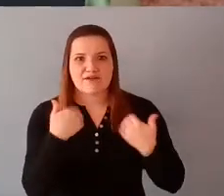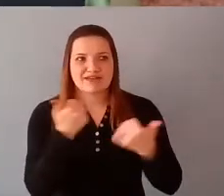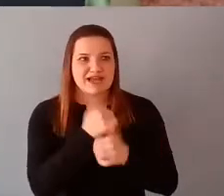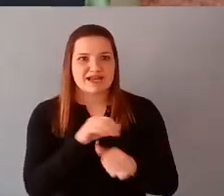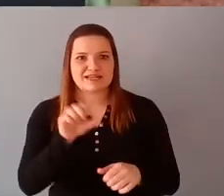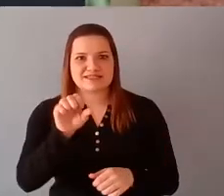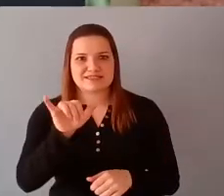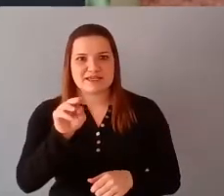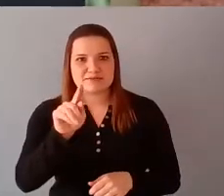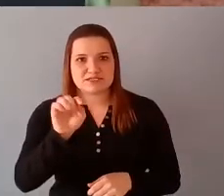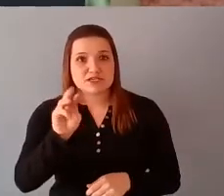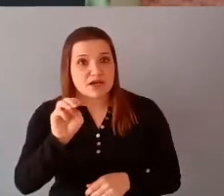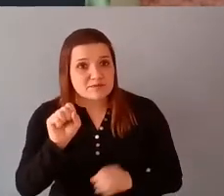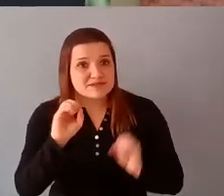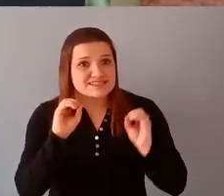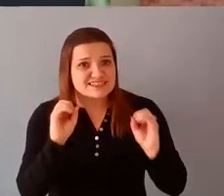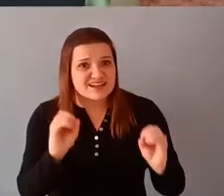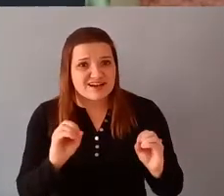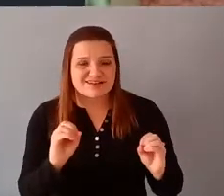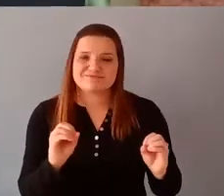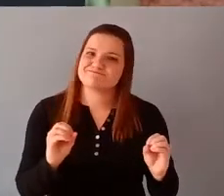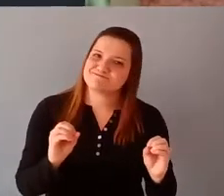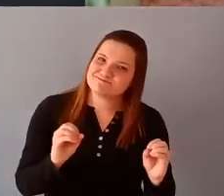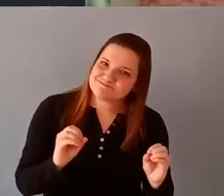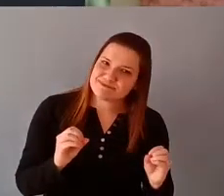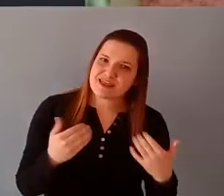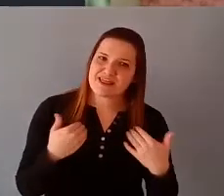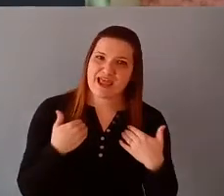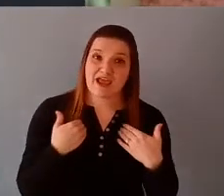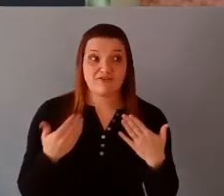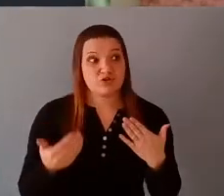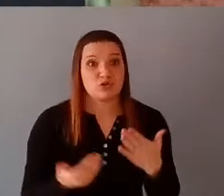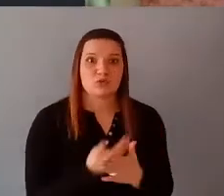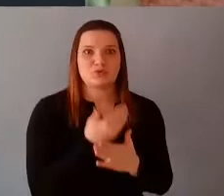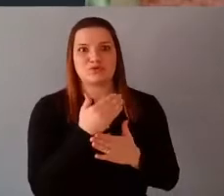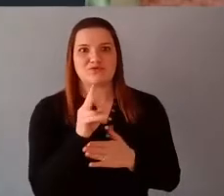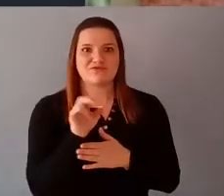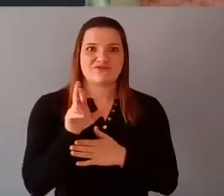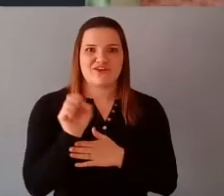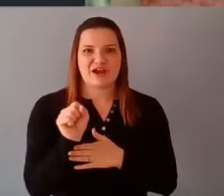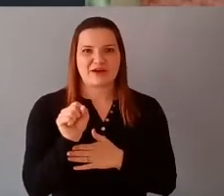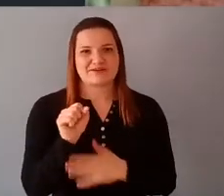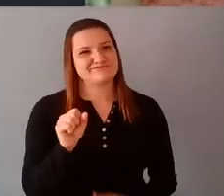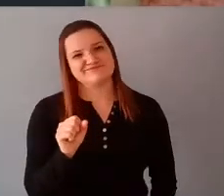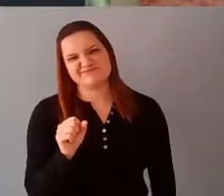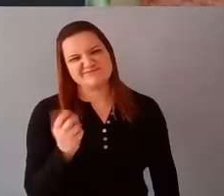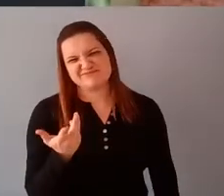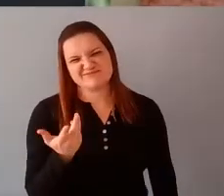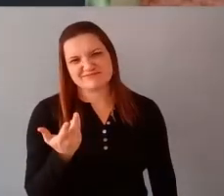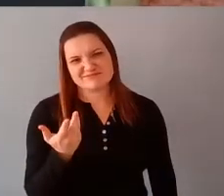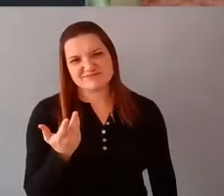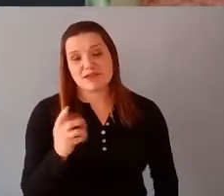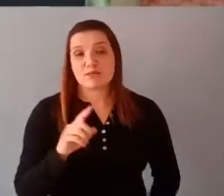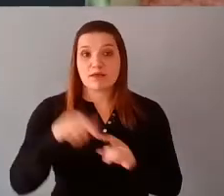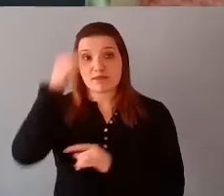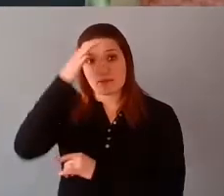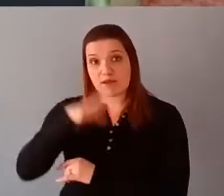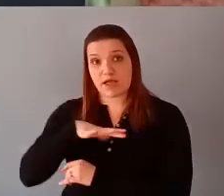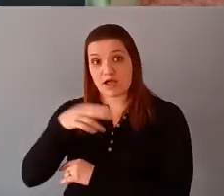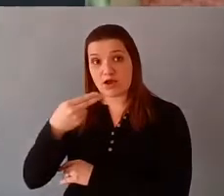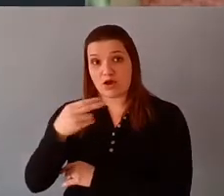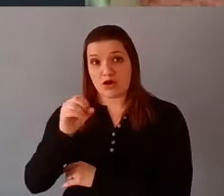symptoms at all, it's highly unlikely that they have a fresh infection. But the gentleman in Hong Kong,